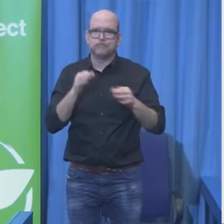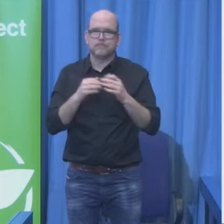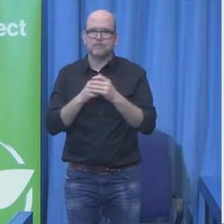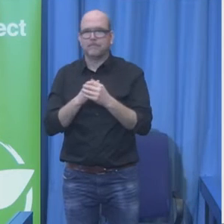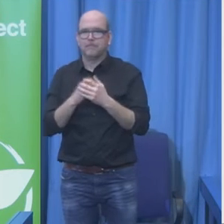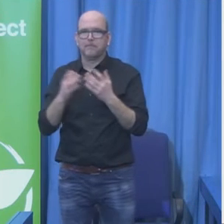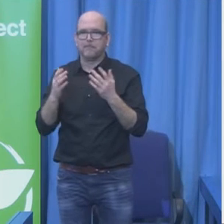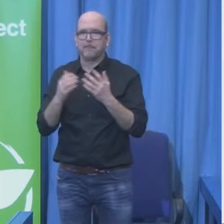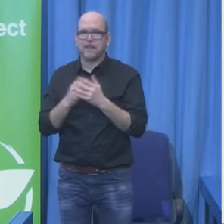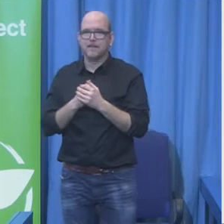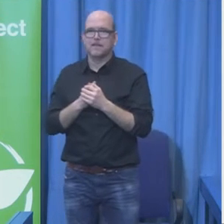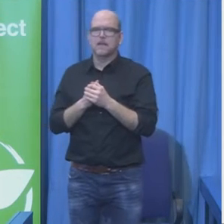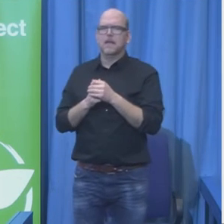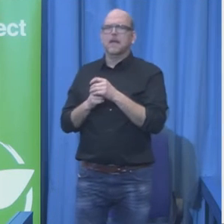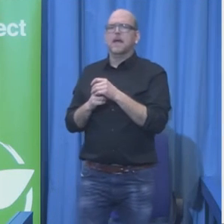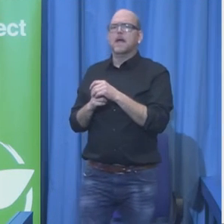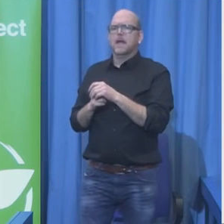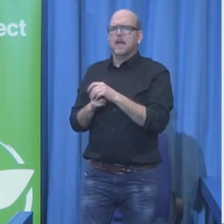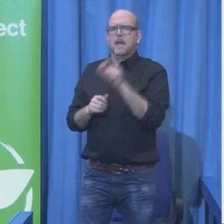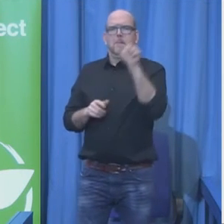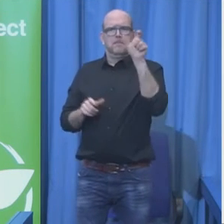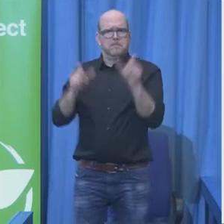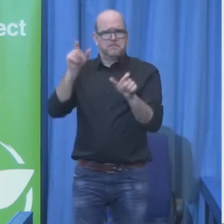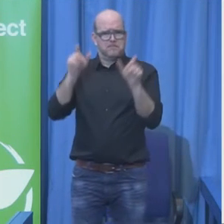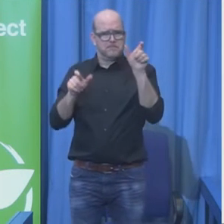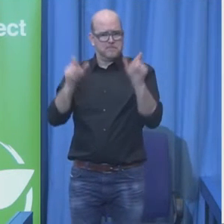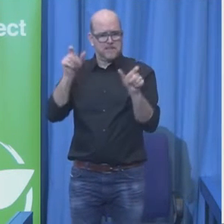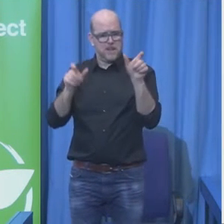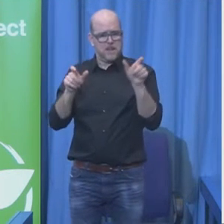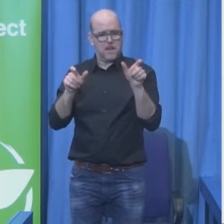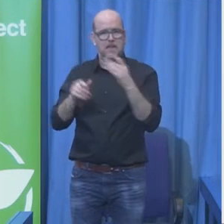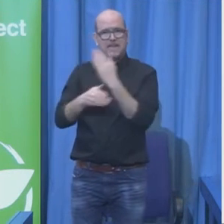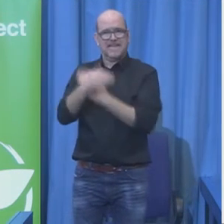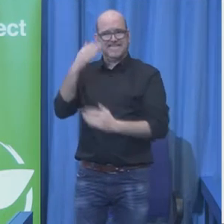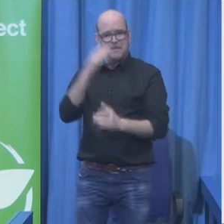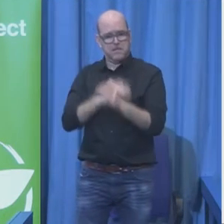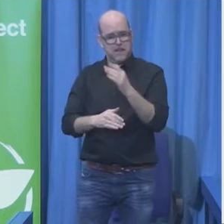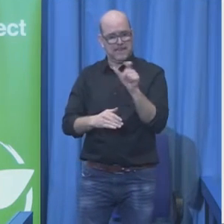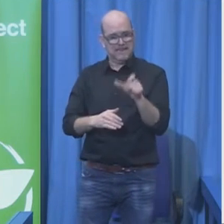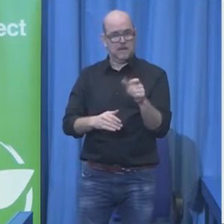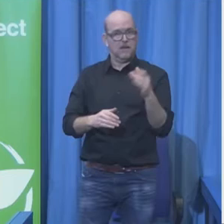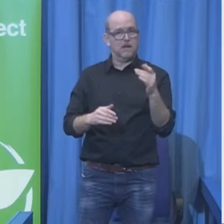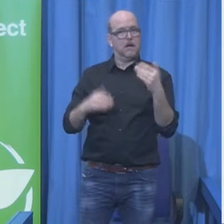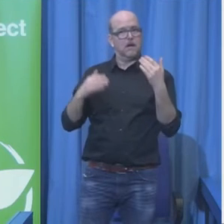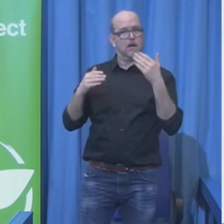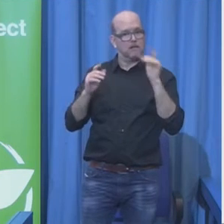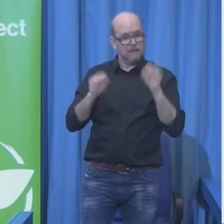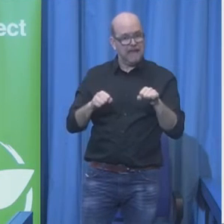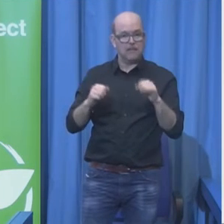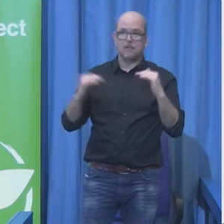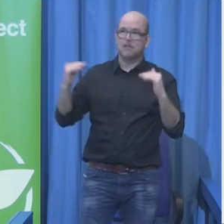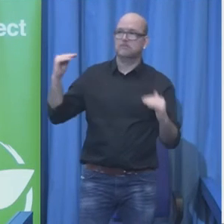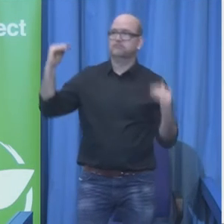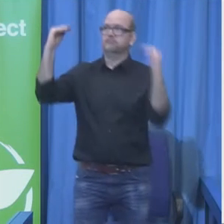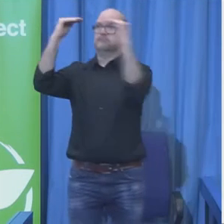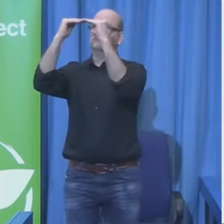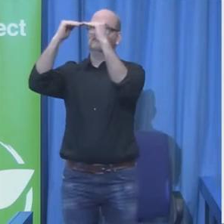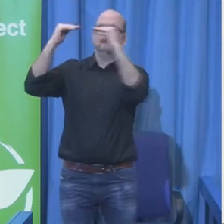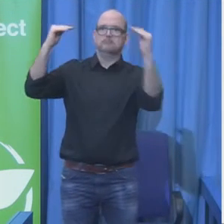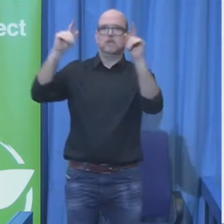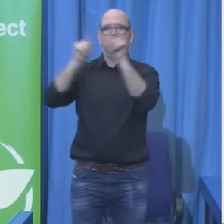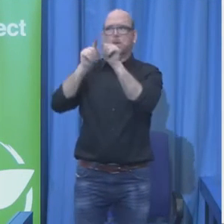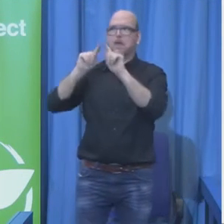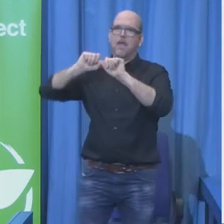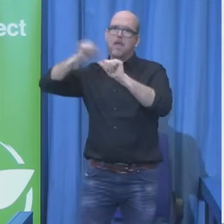problems, but please give attention in community level that there are no technology